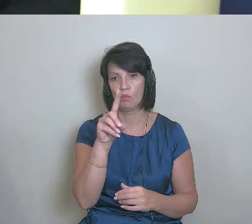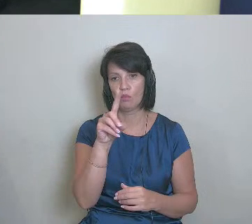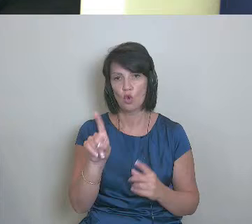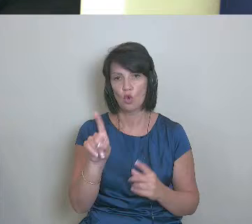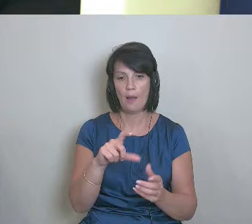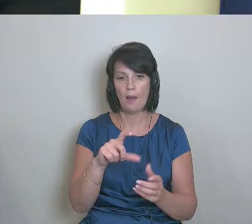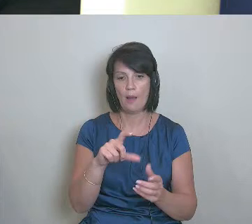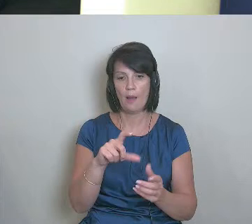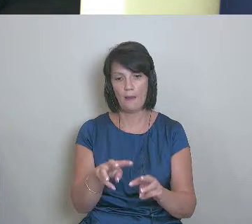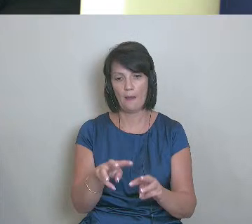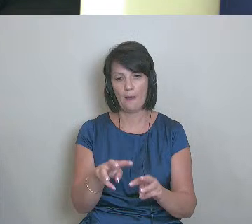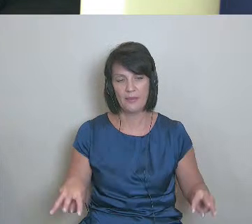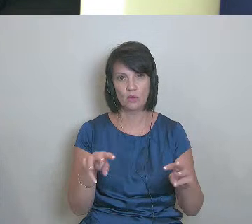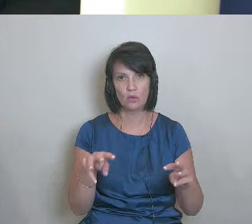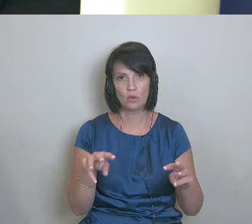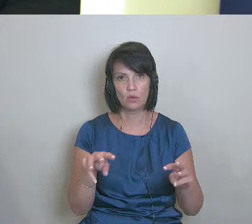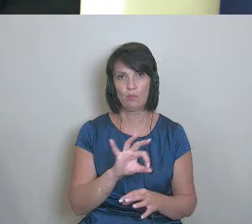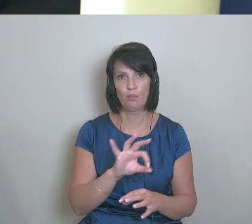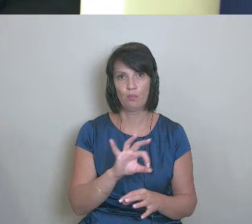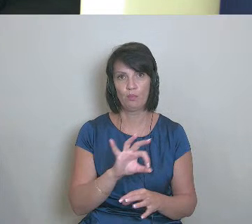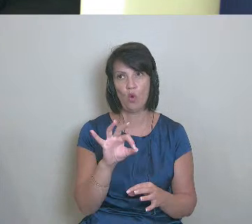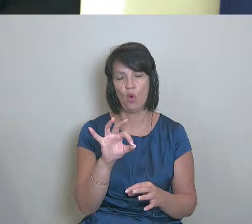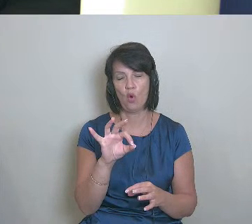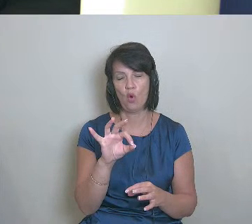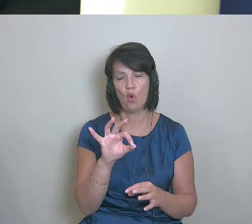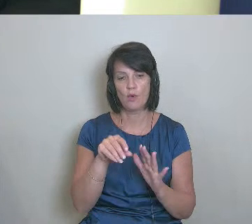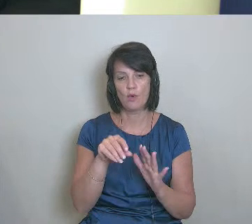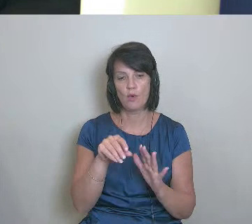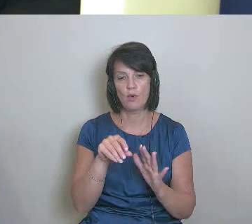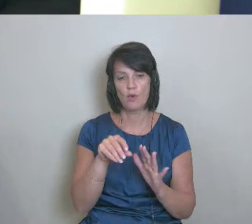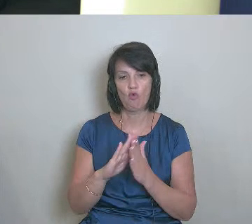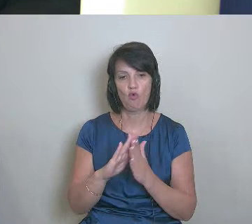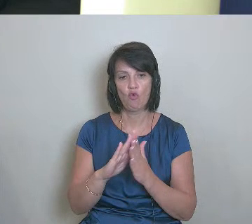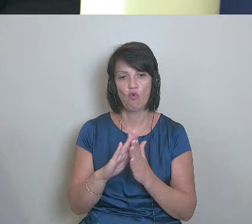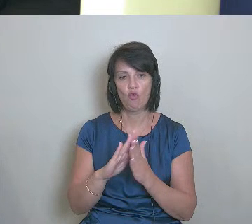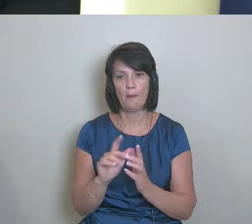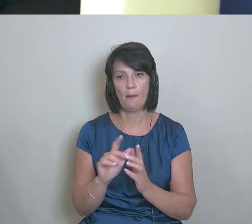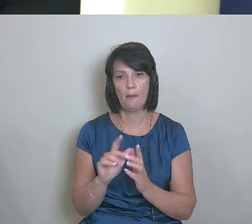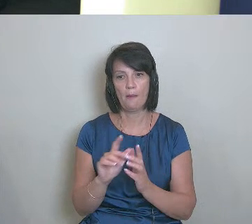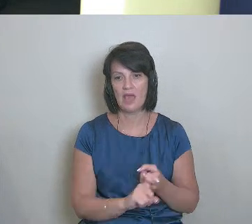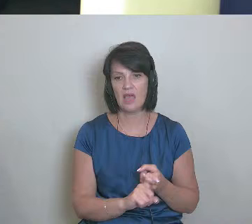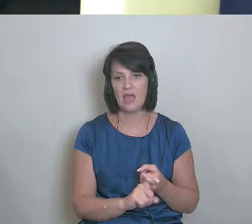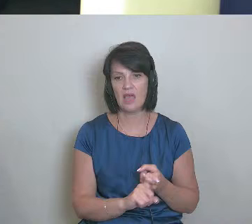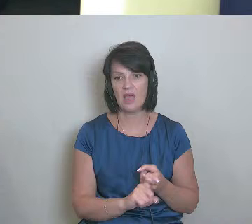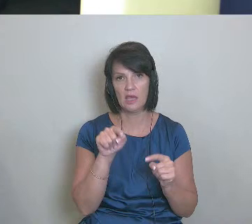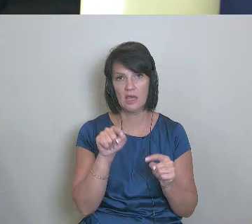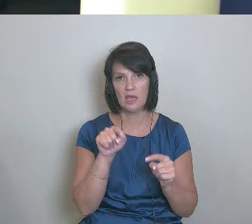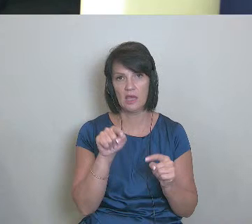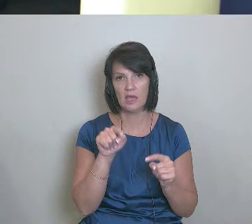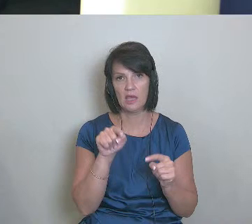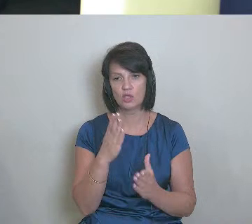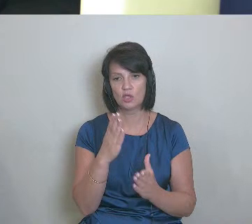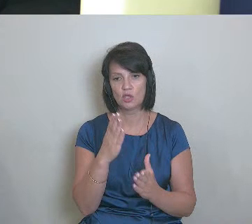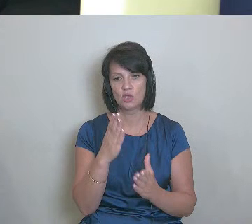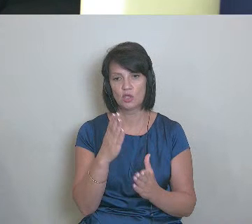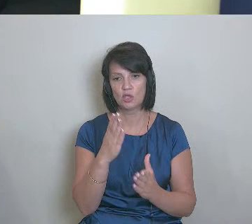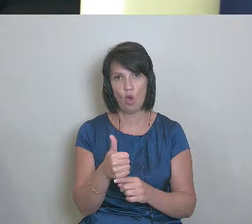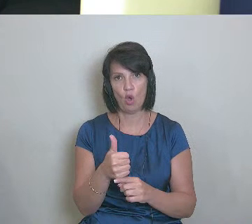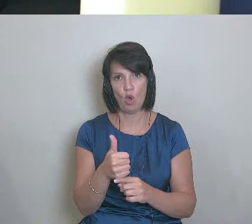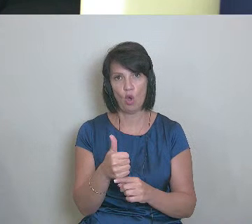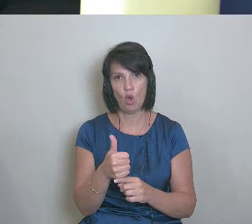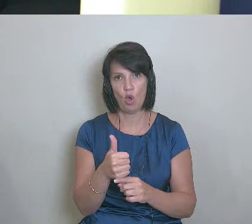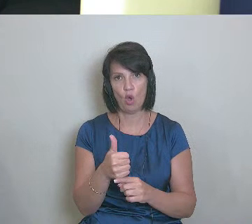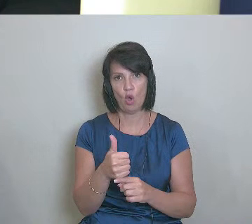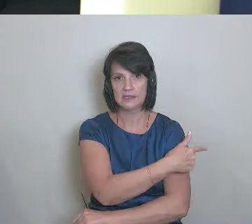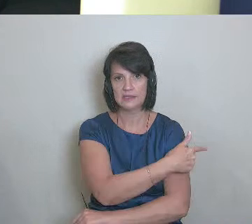there should be a resolution of the Cabinet of Ministers or the Ministry of Health related to